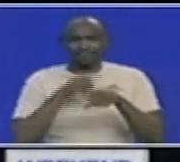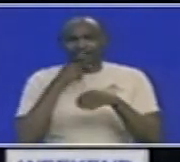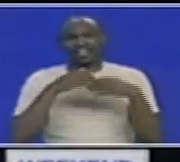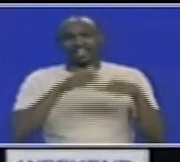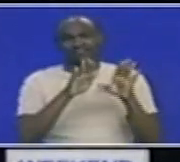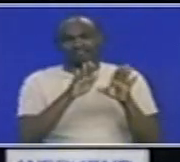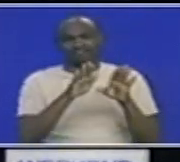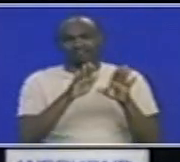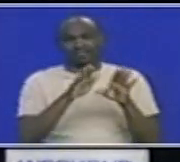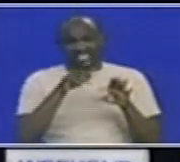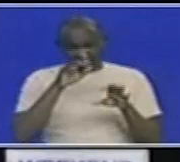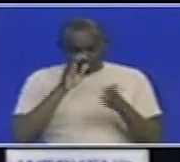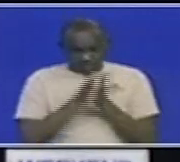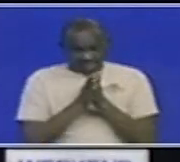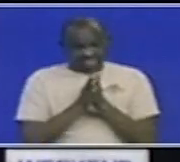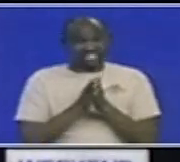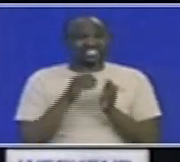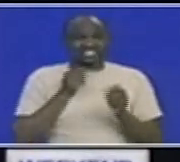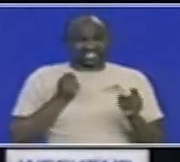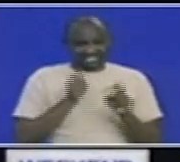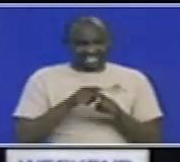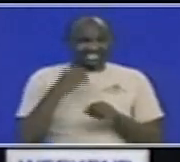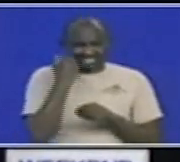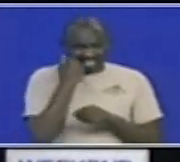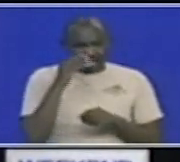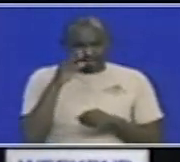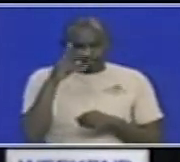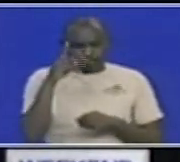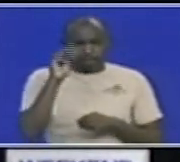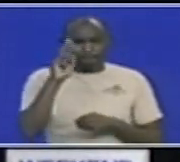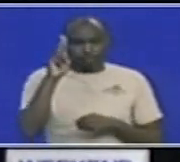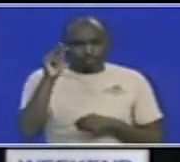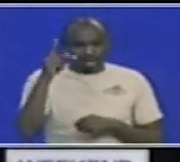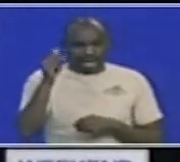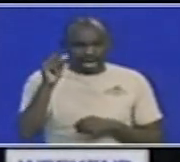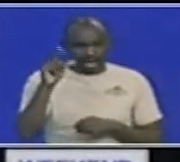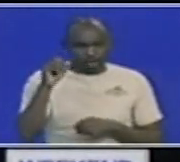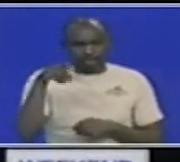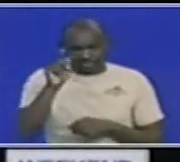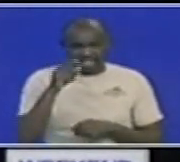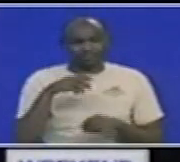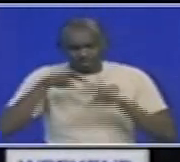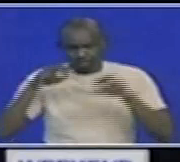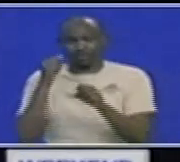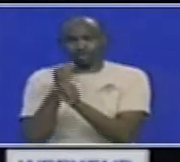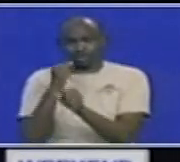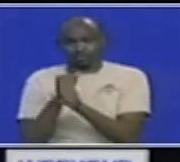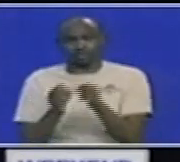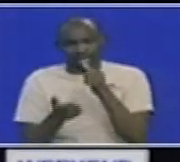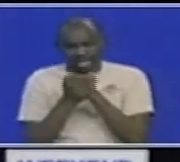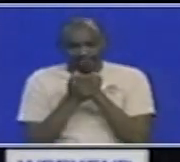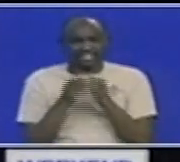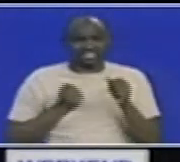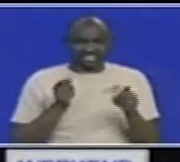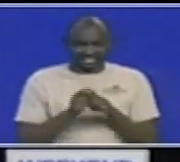that's not all. With a sickly sister, Barverton Mukalo was forced to seek multiple casual jobs to meet her medical